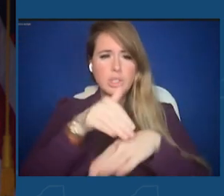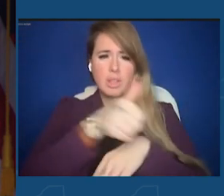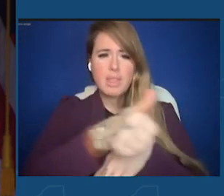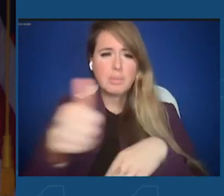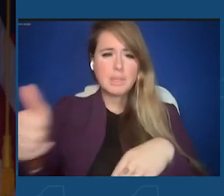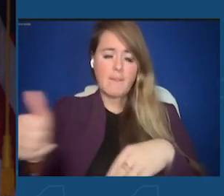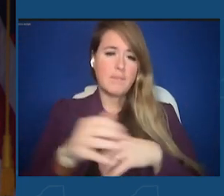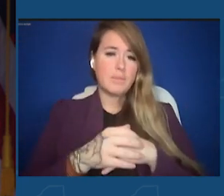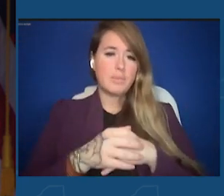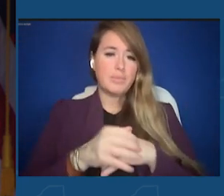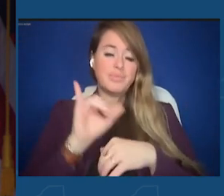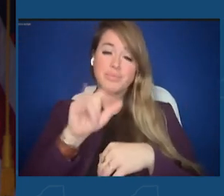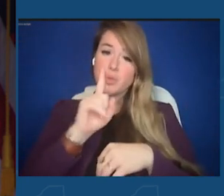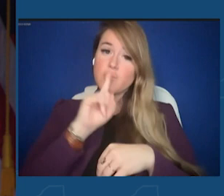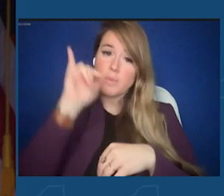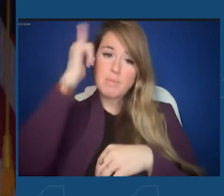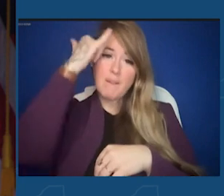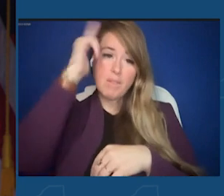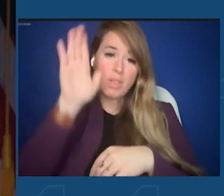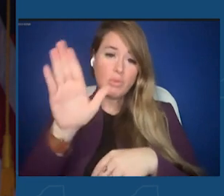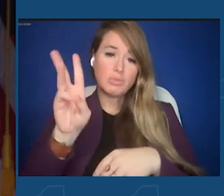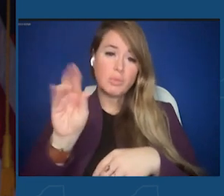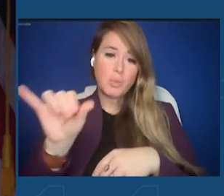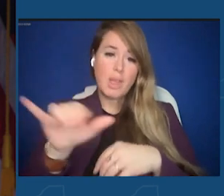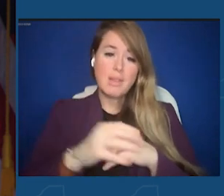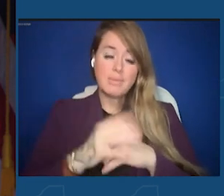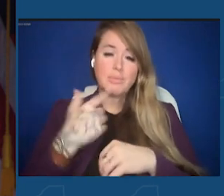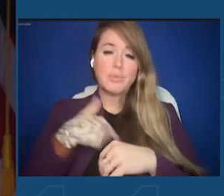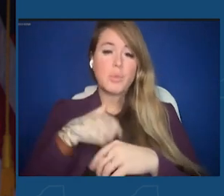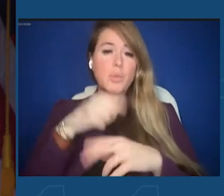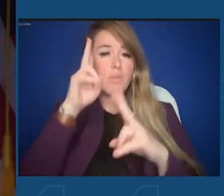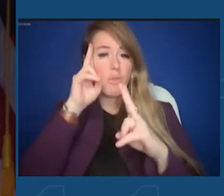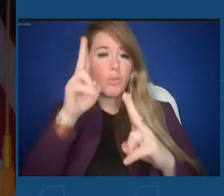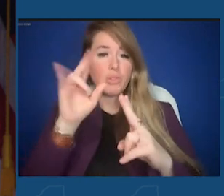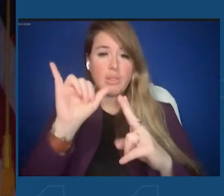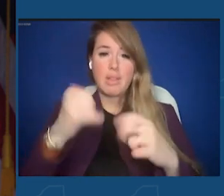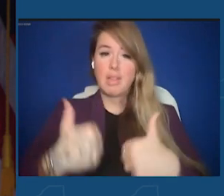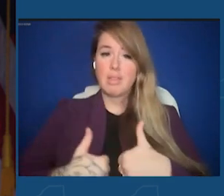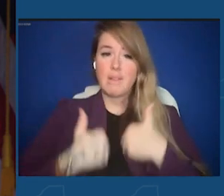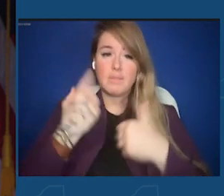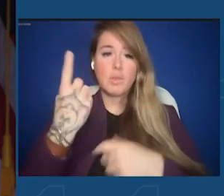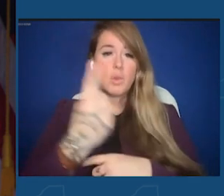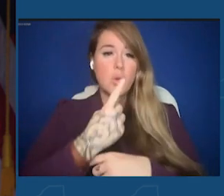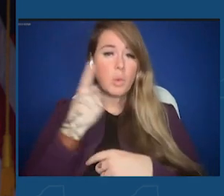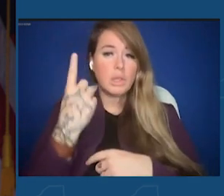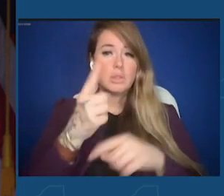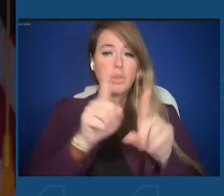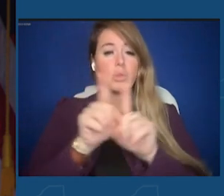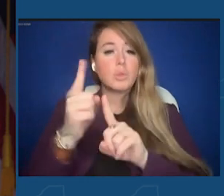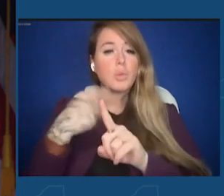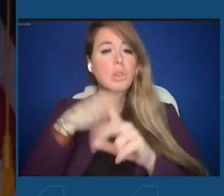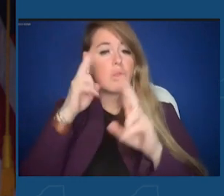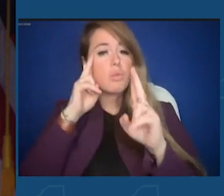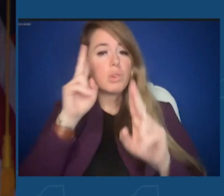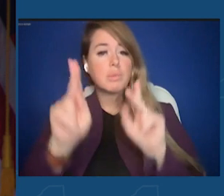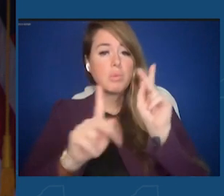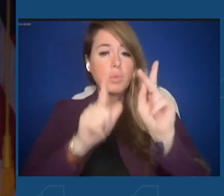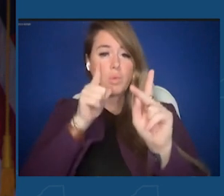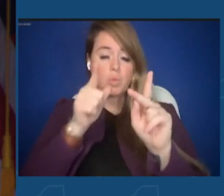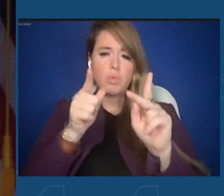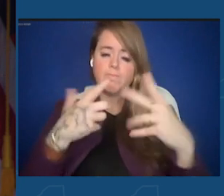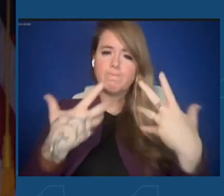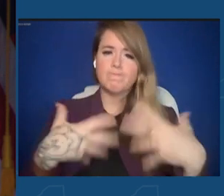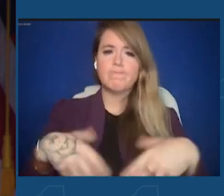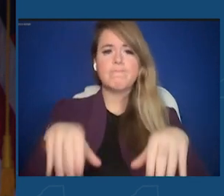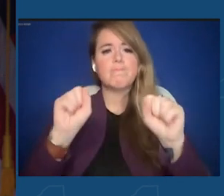true Buffalo way. We honor those lives always, but also the people who stepped up in this community